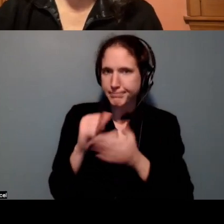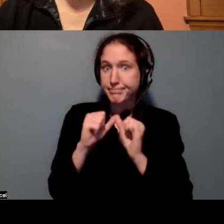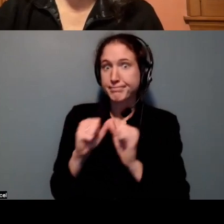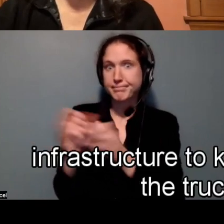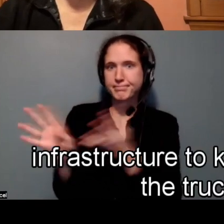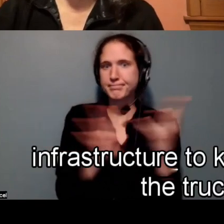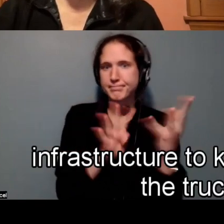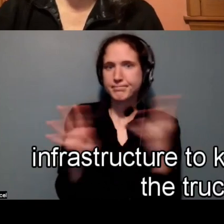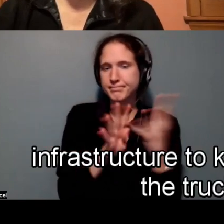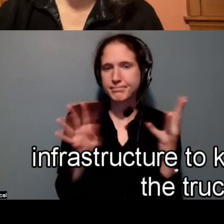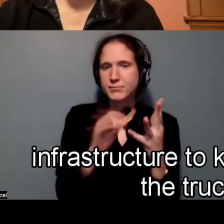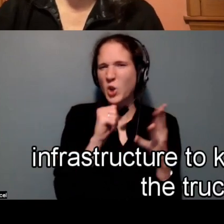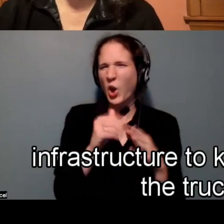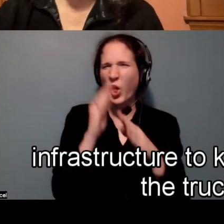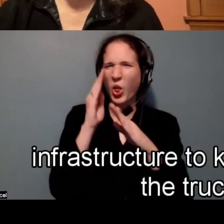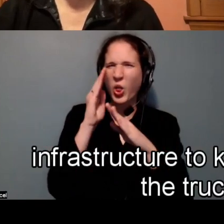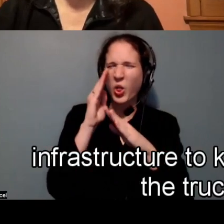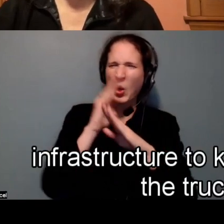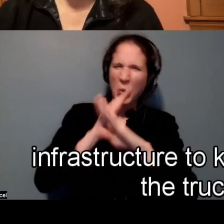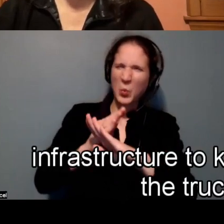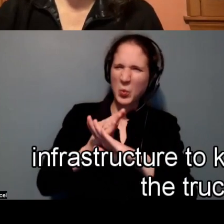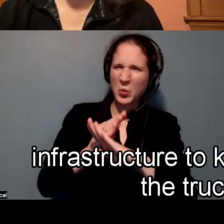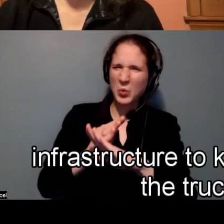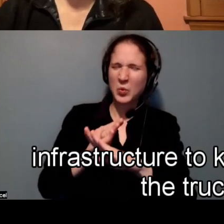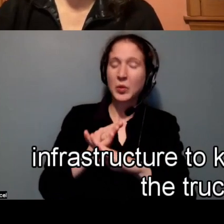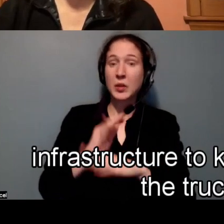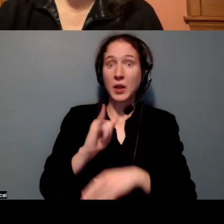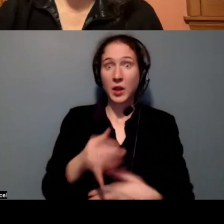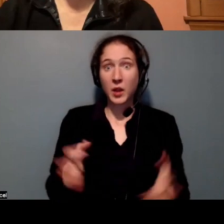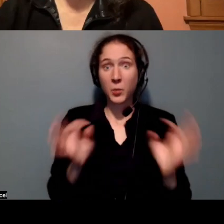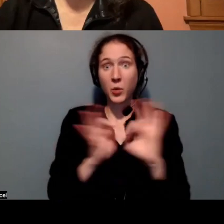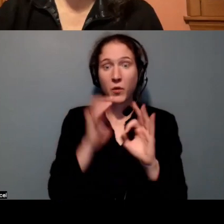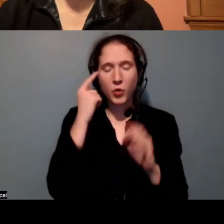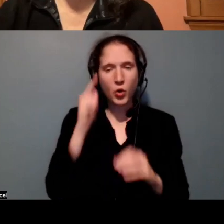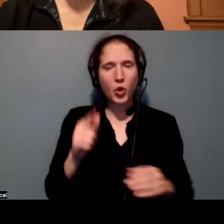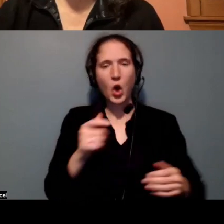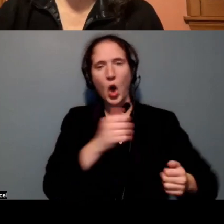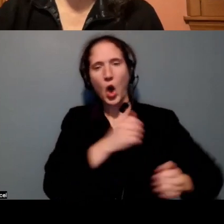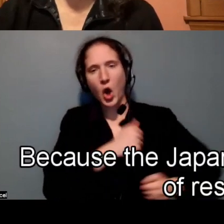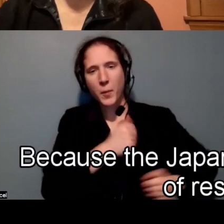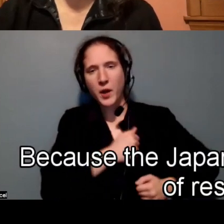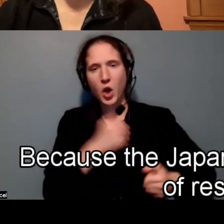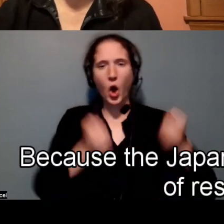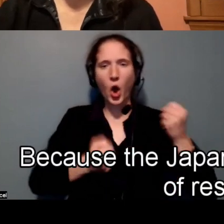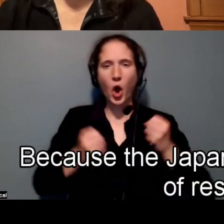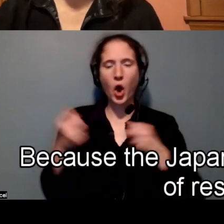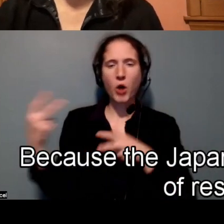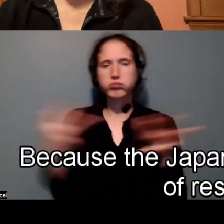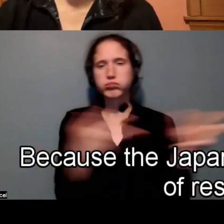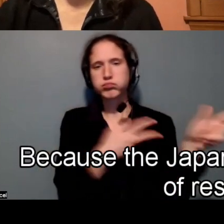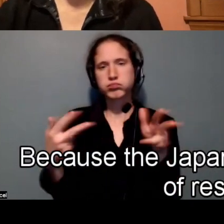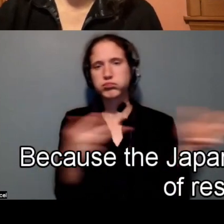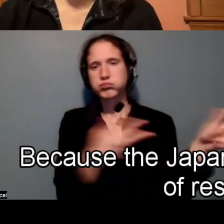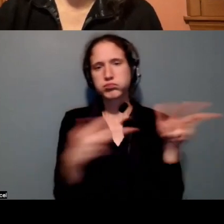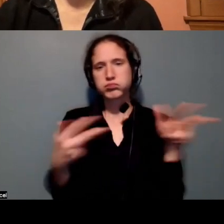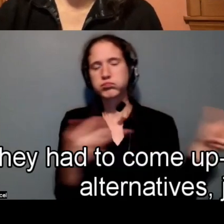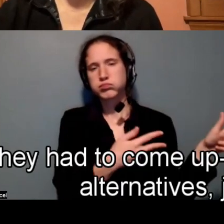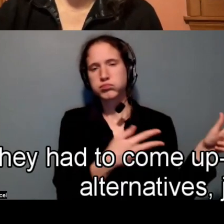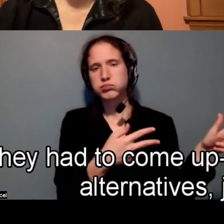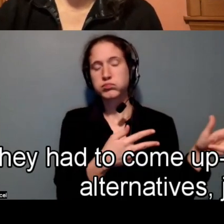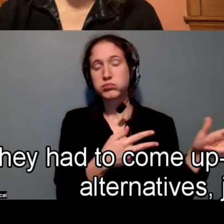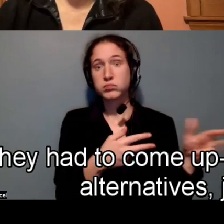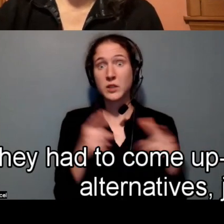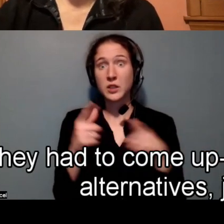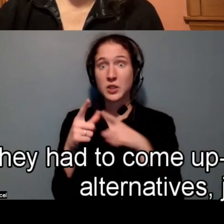the infrastructure to keep the jeeps and the trucks rolling. And because the Japanese controlled a lot of resources, they